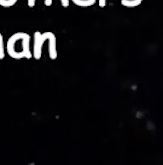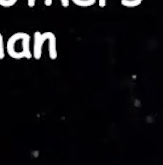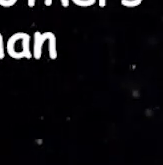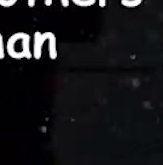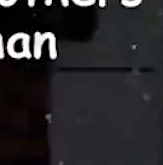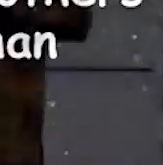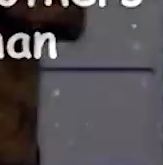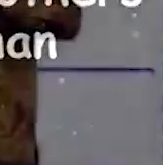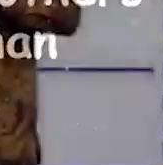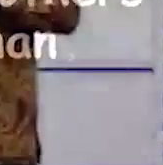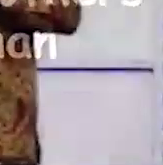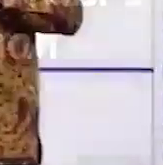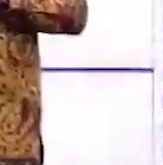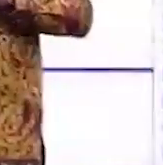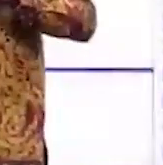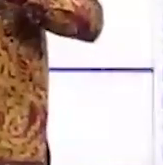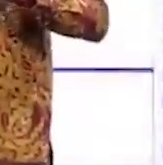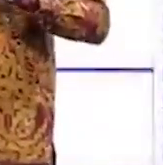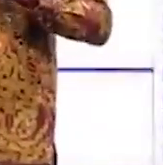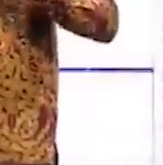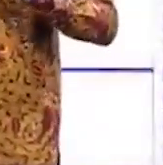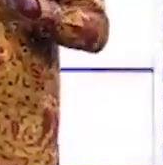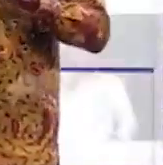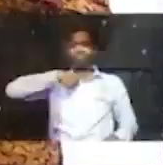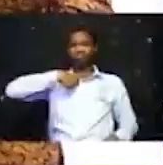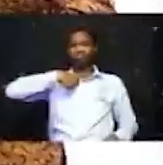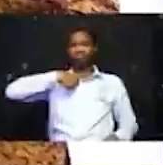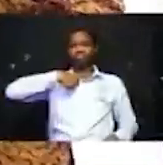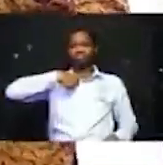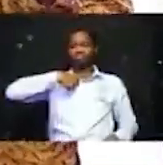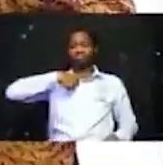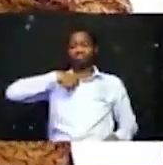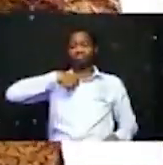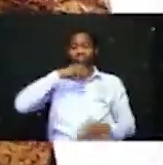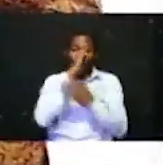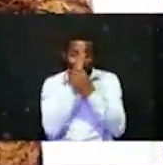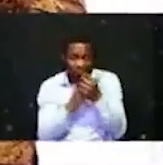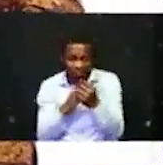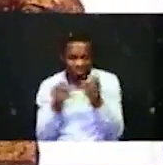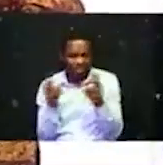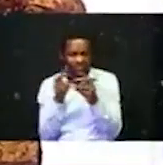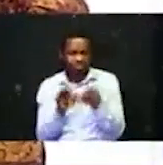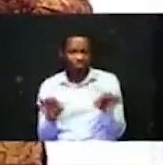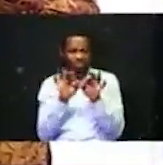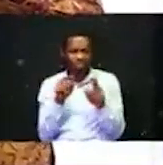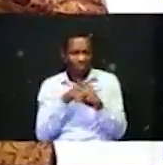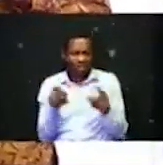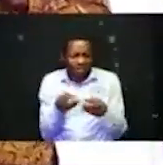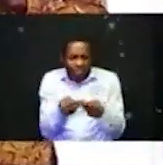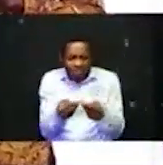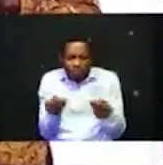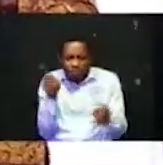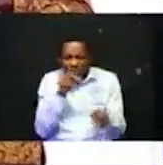quite a scarce virtue on earth. Ahobrasie asase so eho ona ye papa. See, so when people see that you are